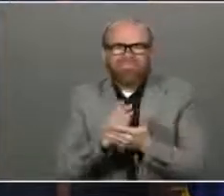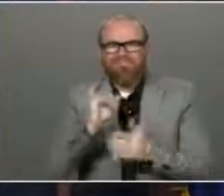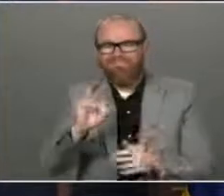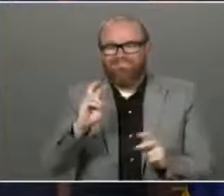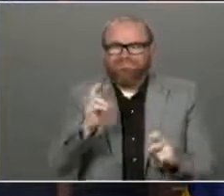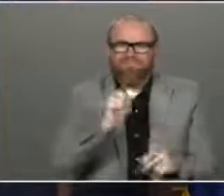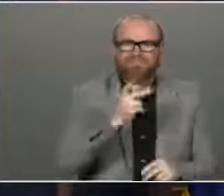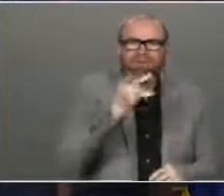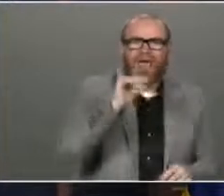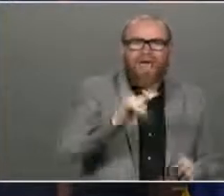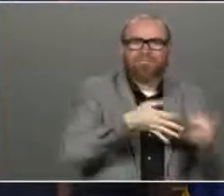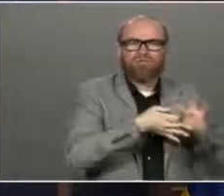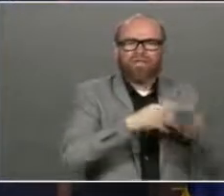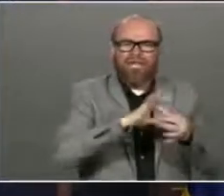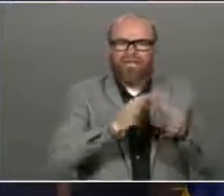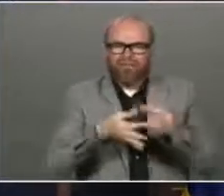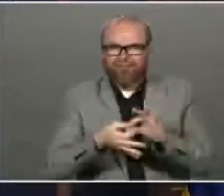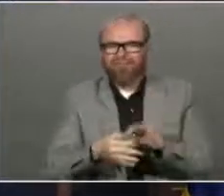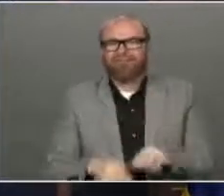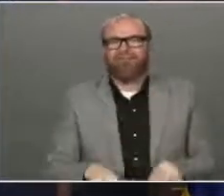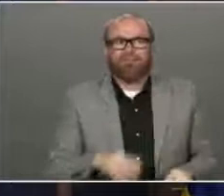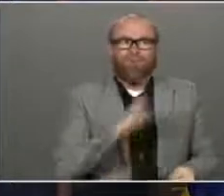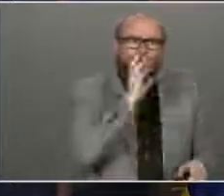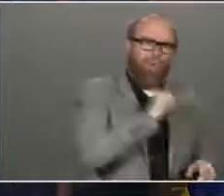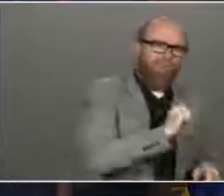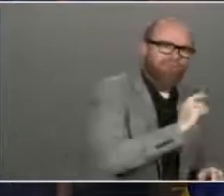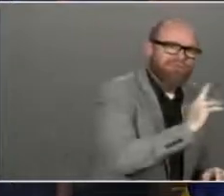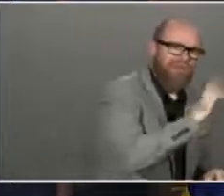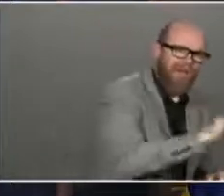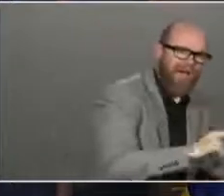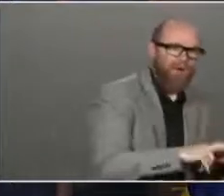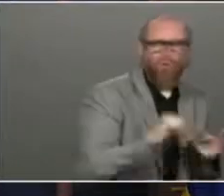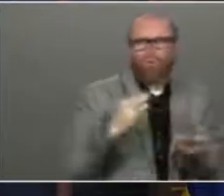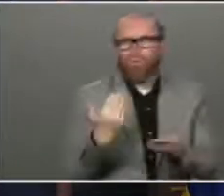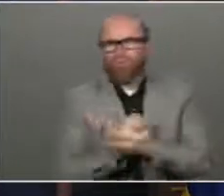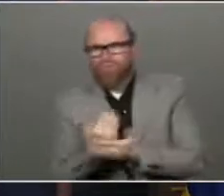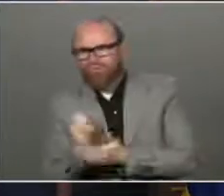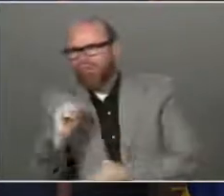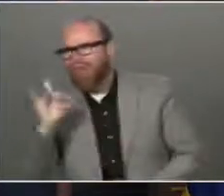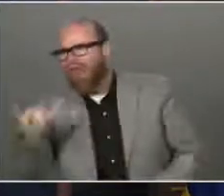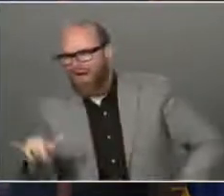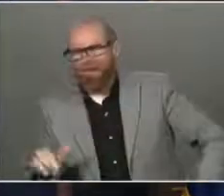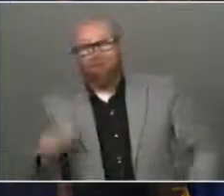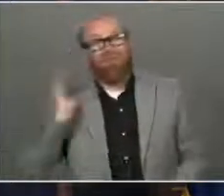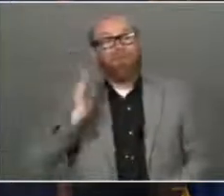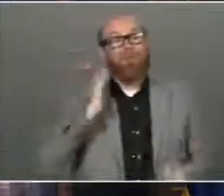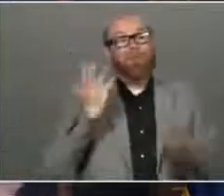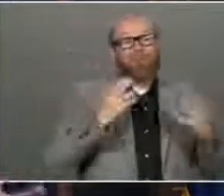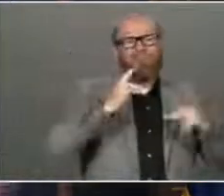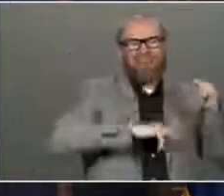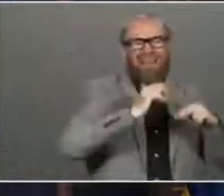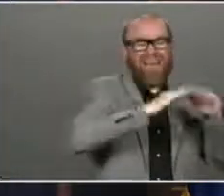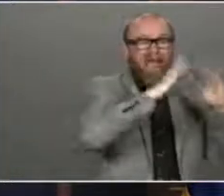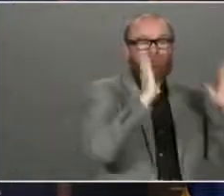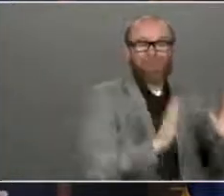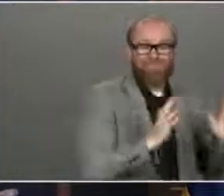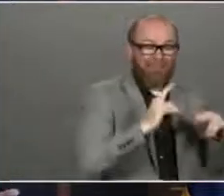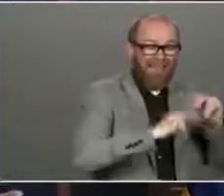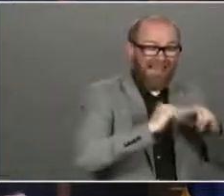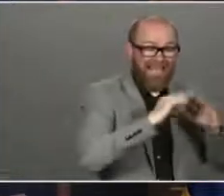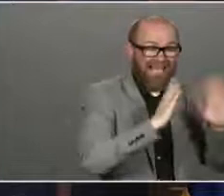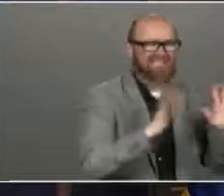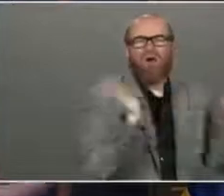old supply are being converted from housing stock into short-term rental stock, and so we're using our houses